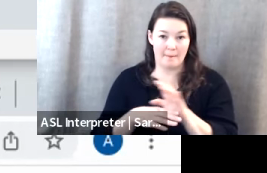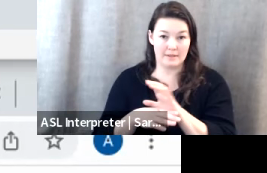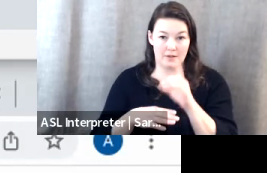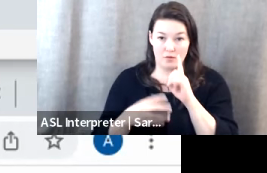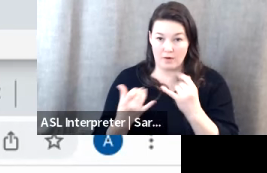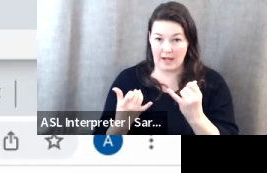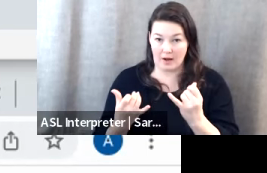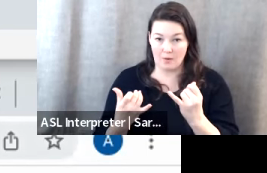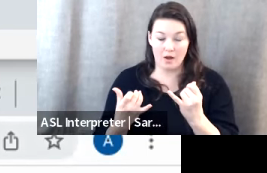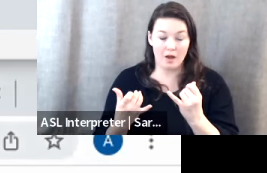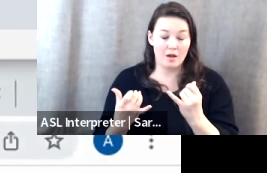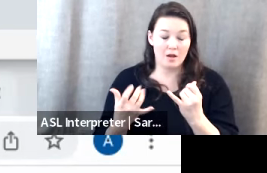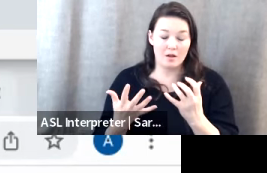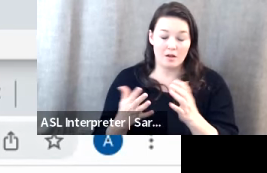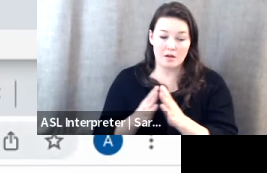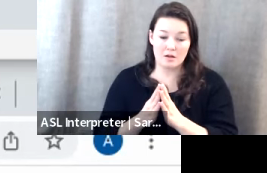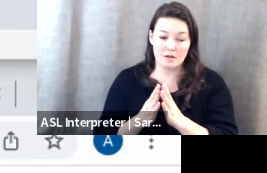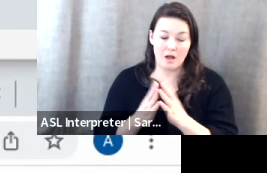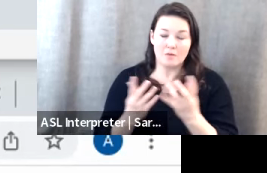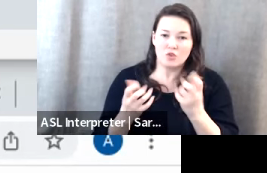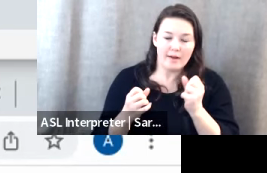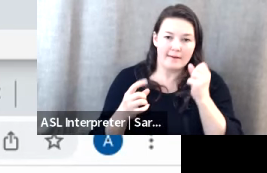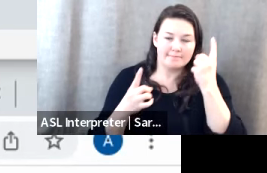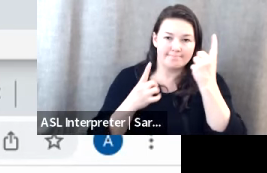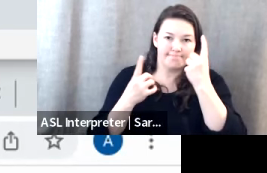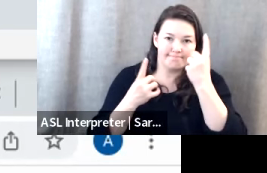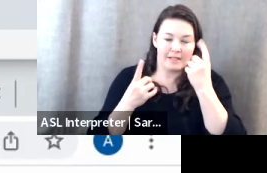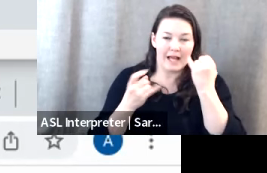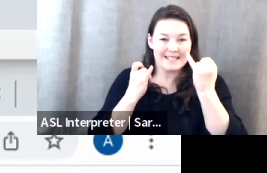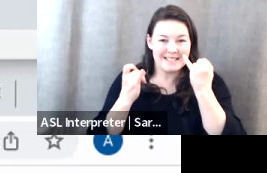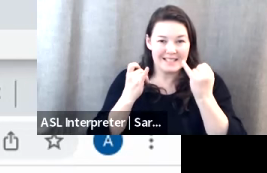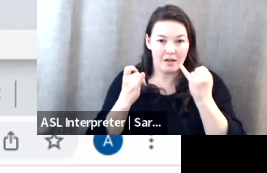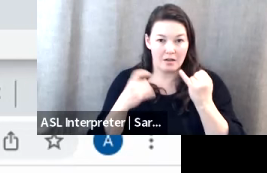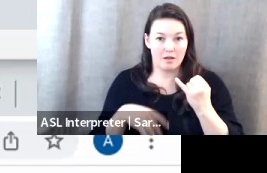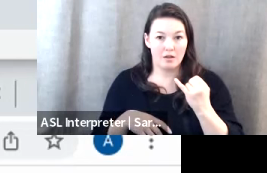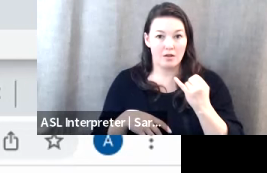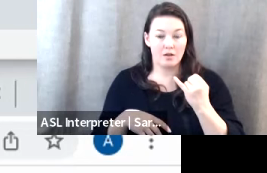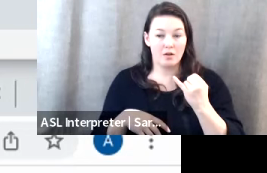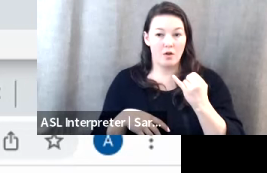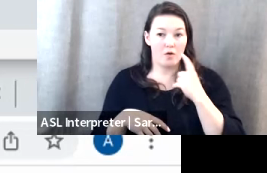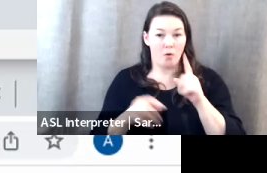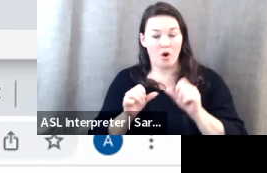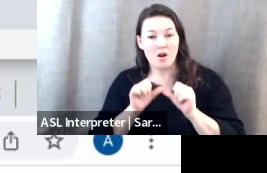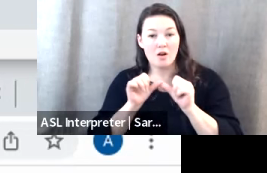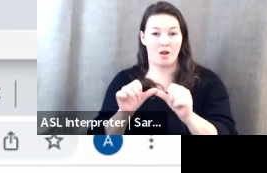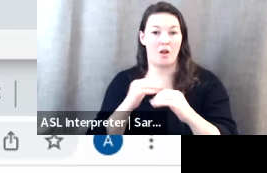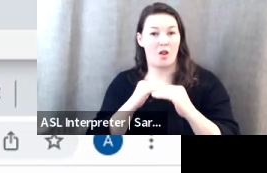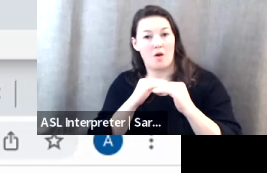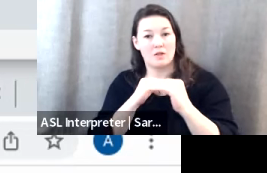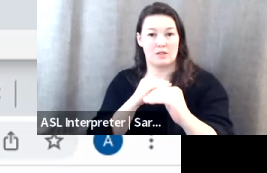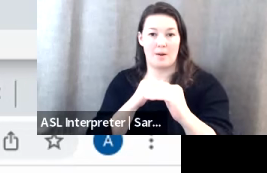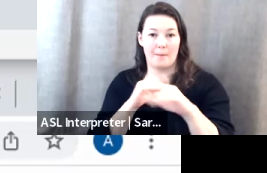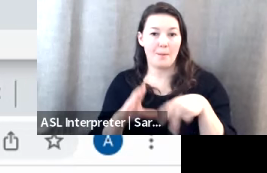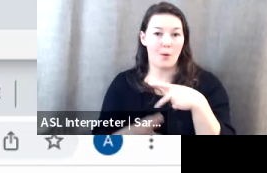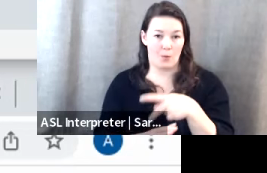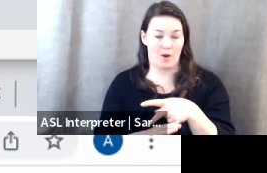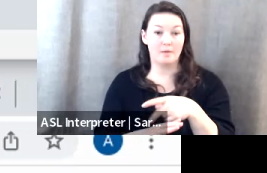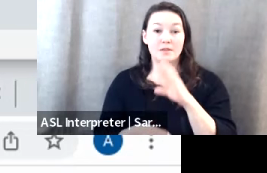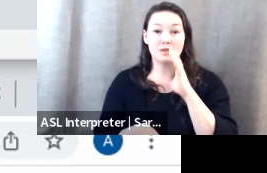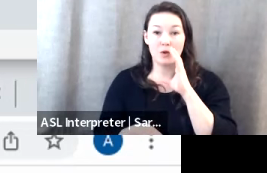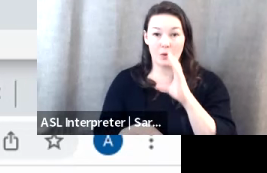to bring up the idea under our initiative to have some long-standing or enduring programs that